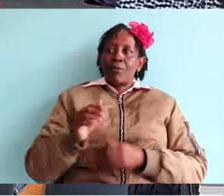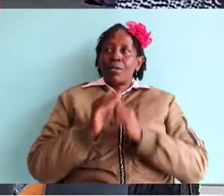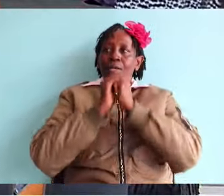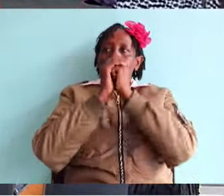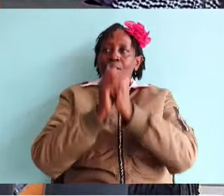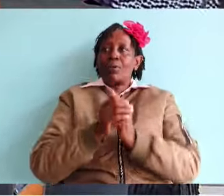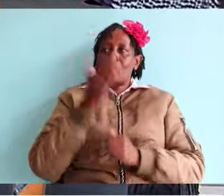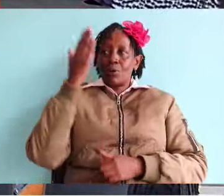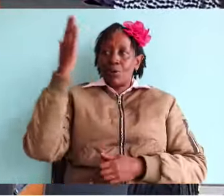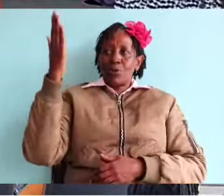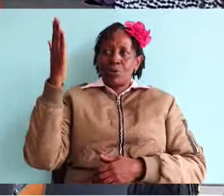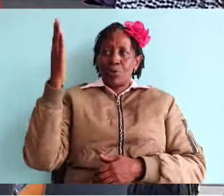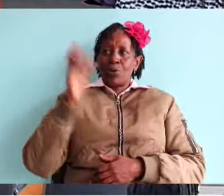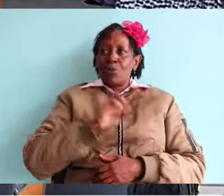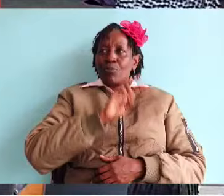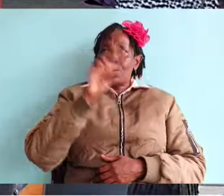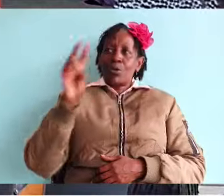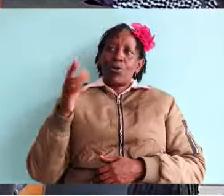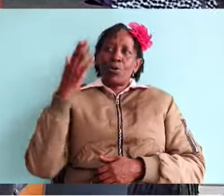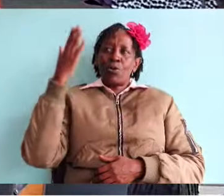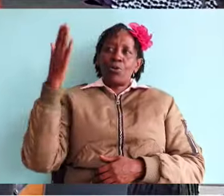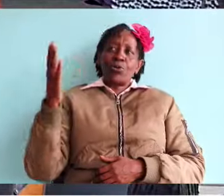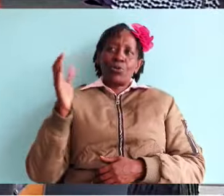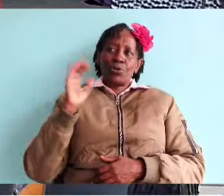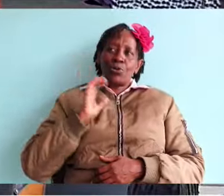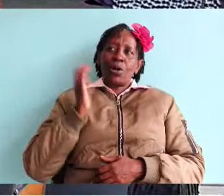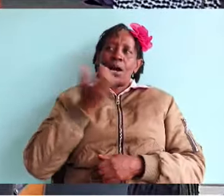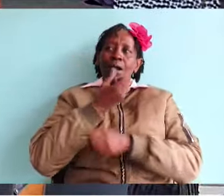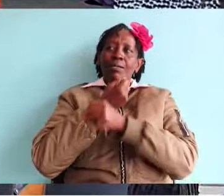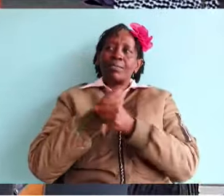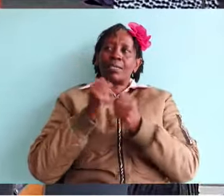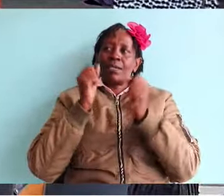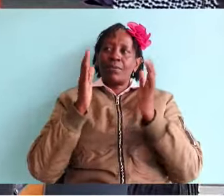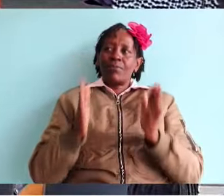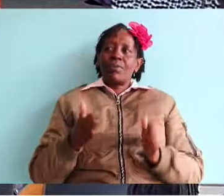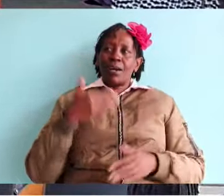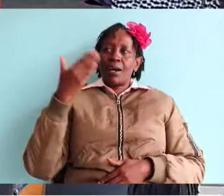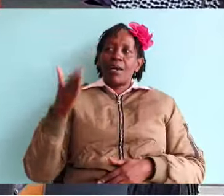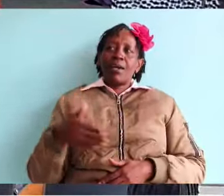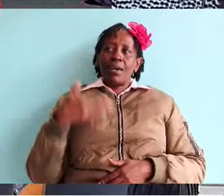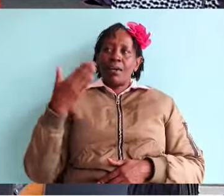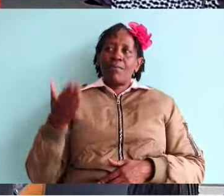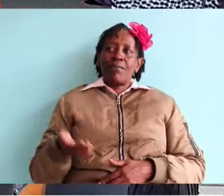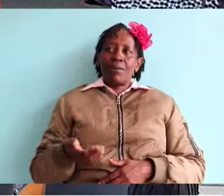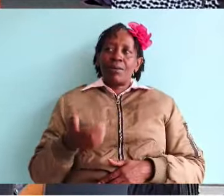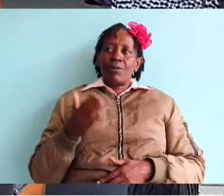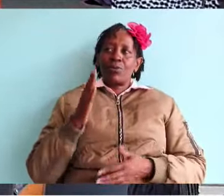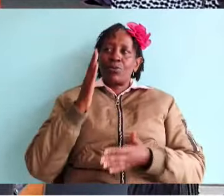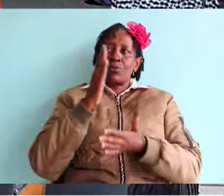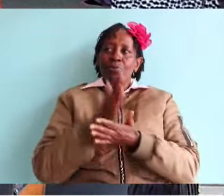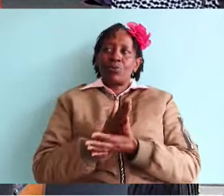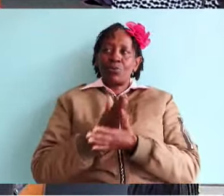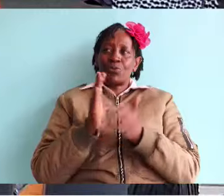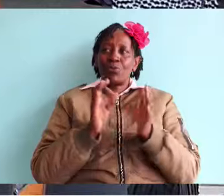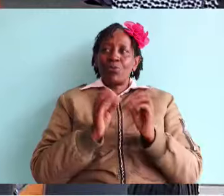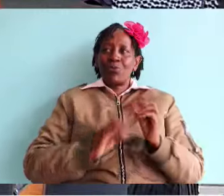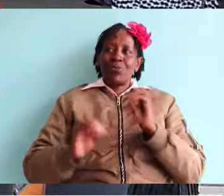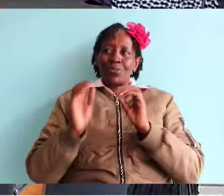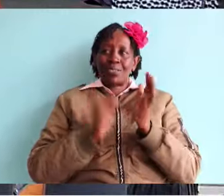We adore You, behold You, a Savior ever true.